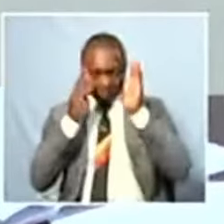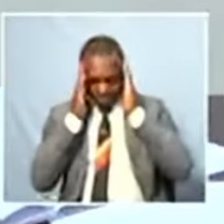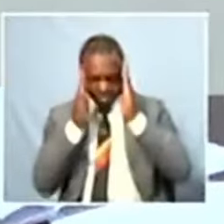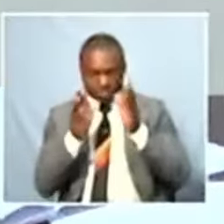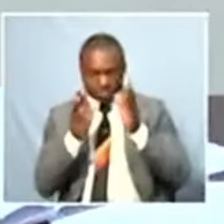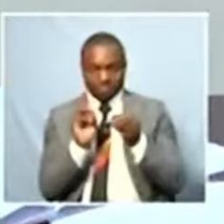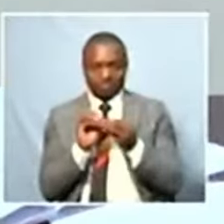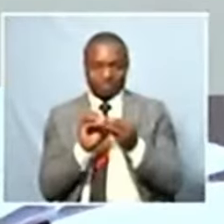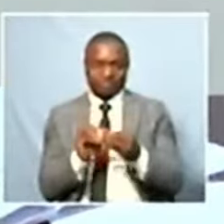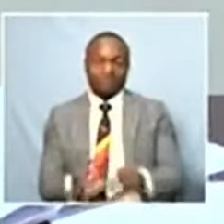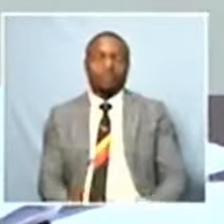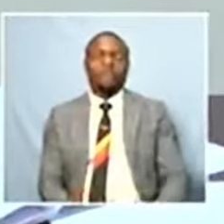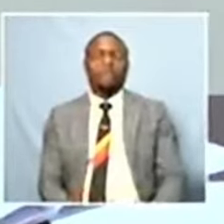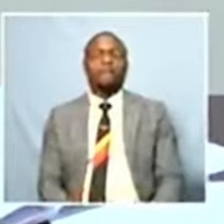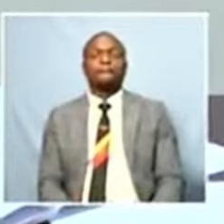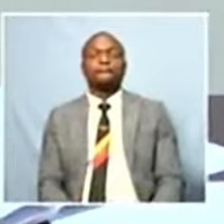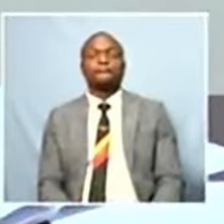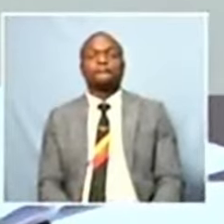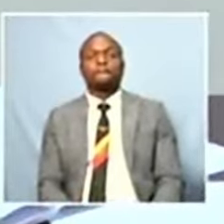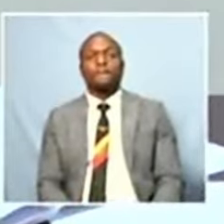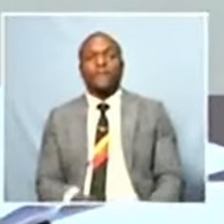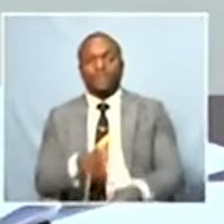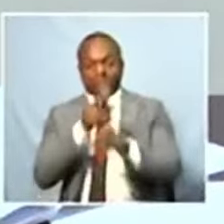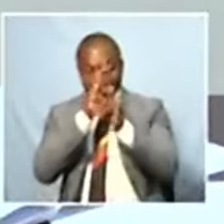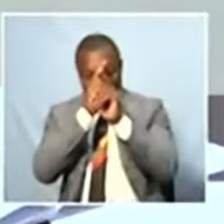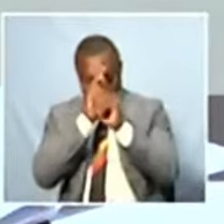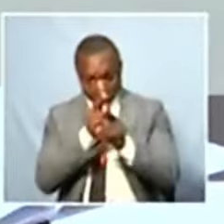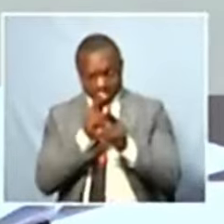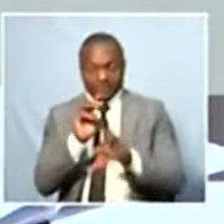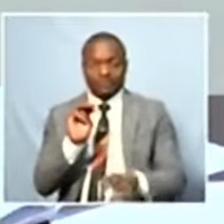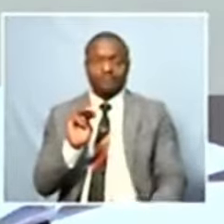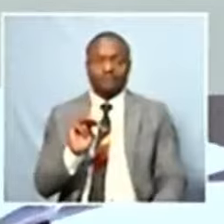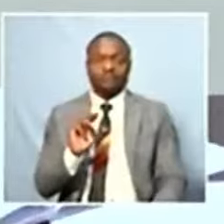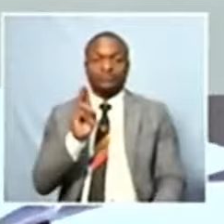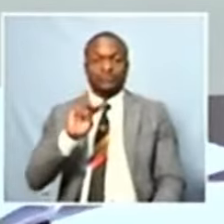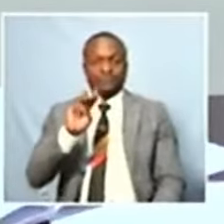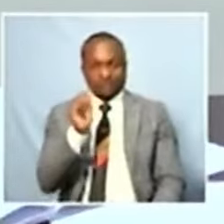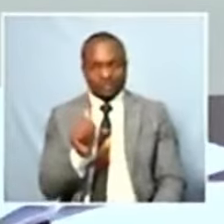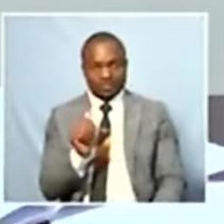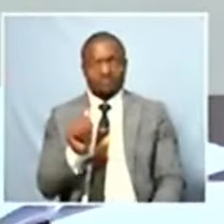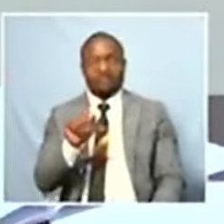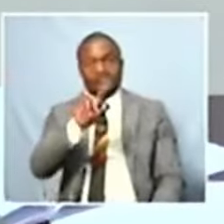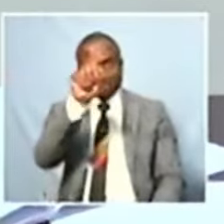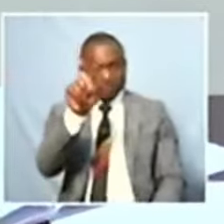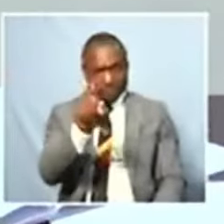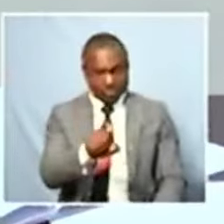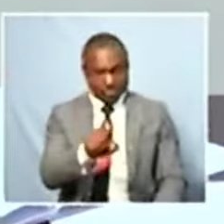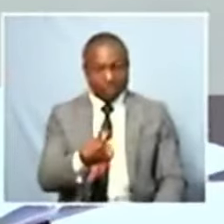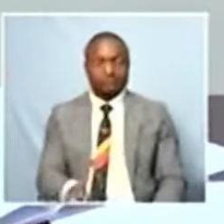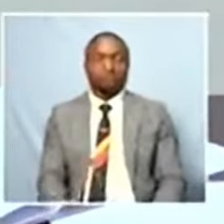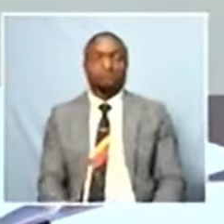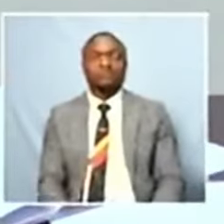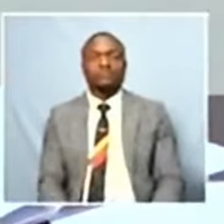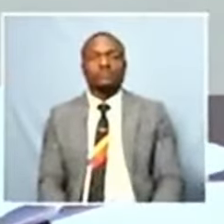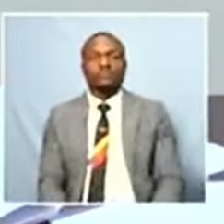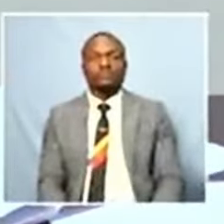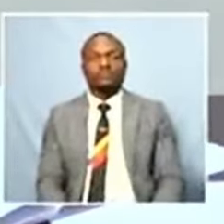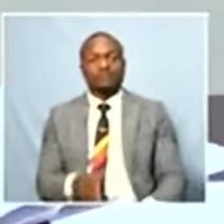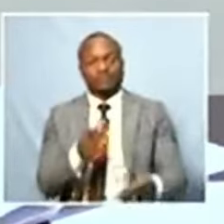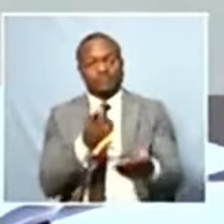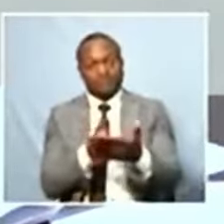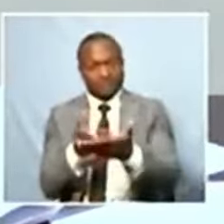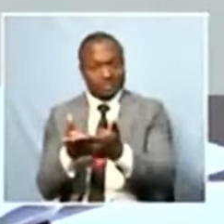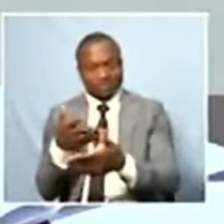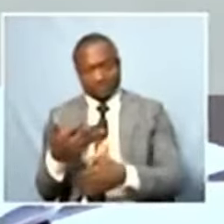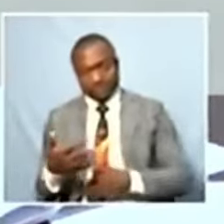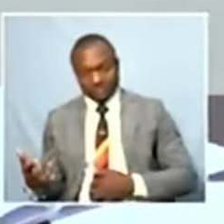focused on. Now, honorable members' questions, particularly on all these aspects